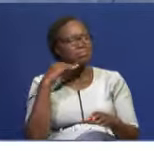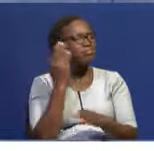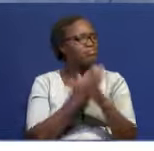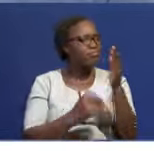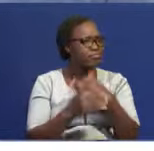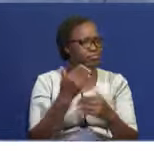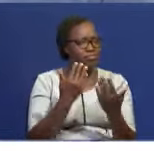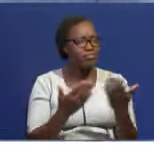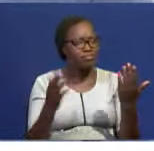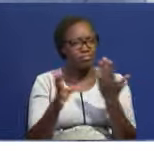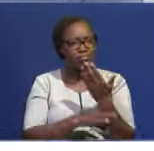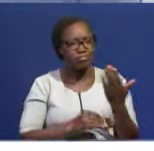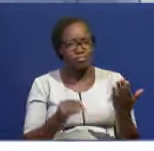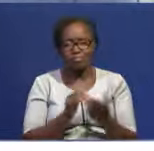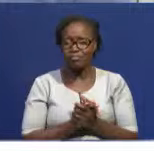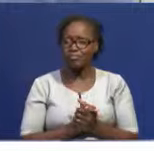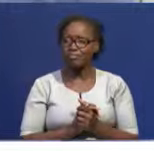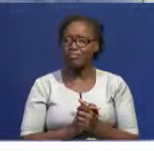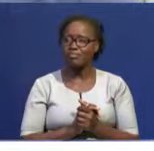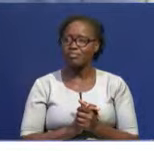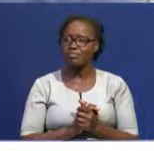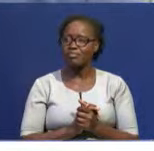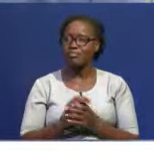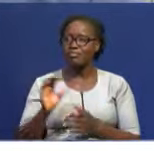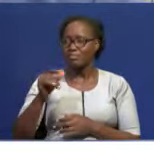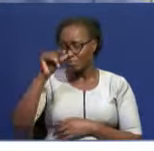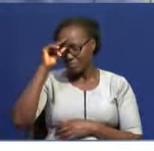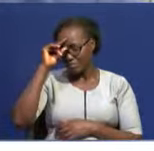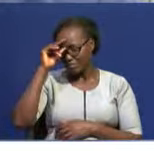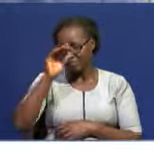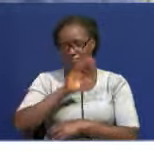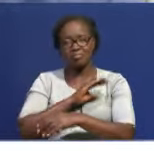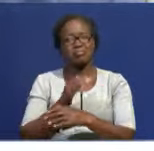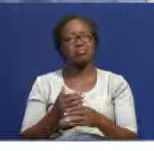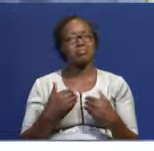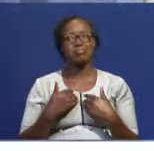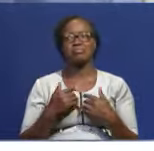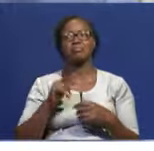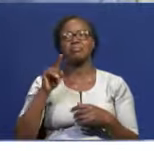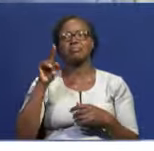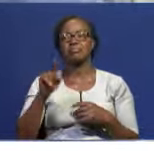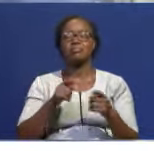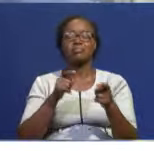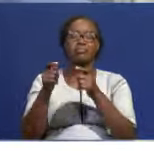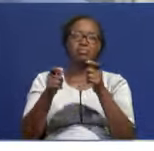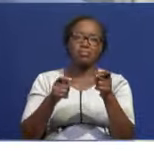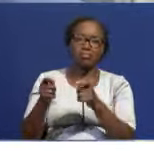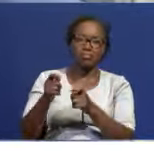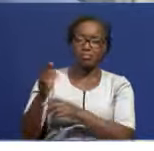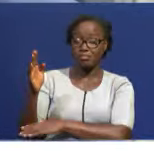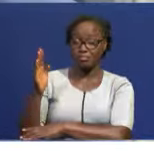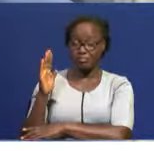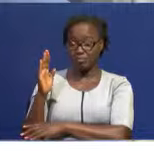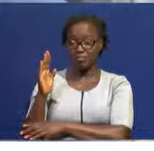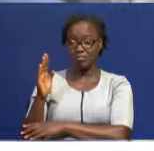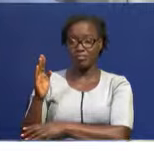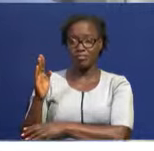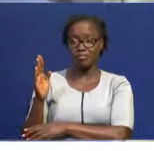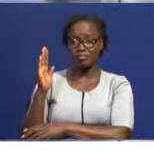also property? As the county government, we have no capacity. We do not control the security. The security